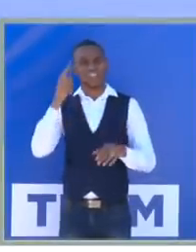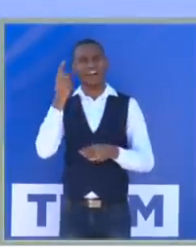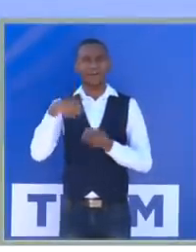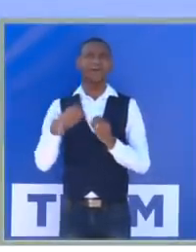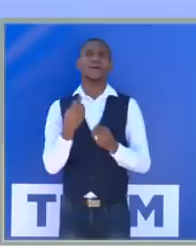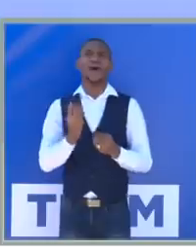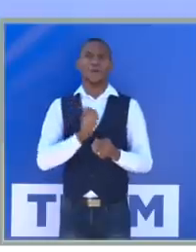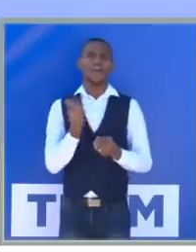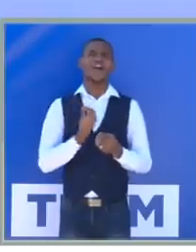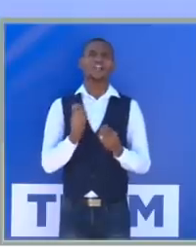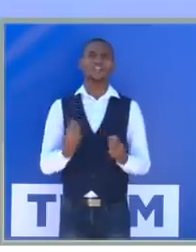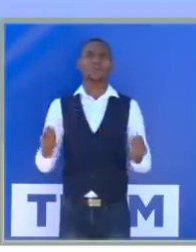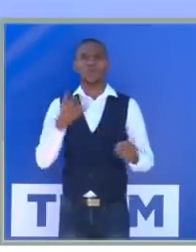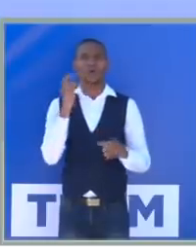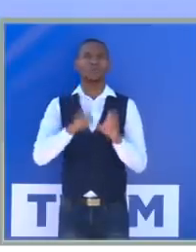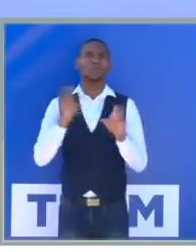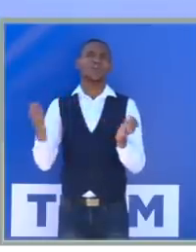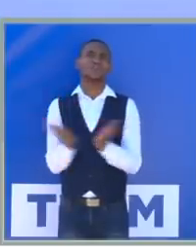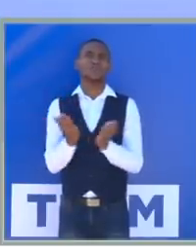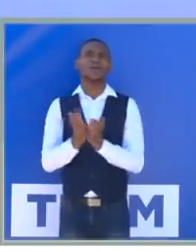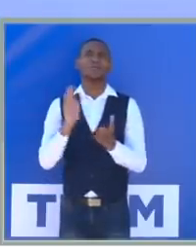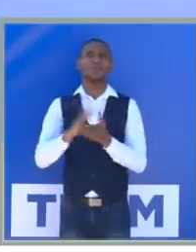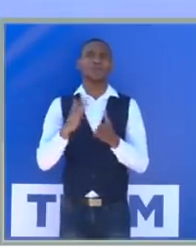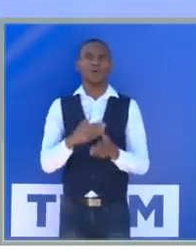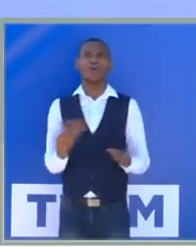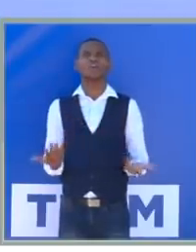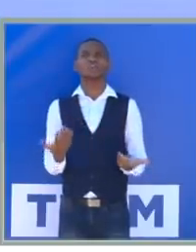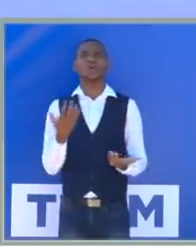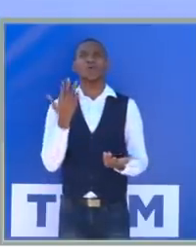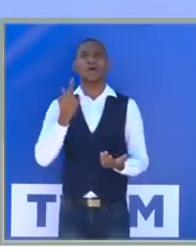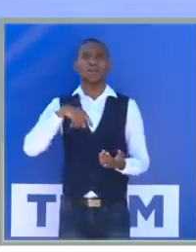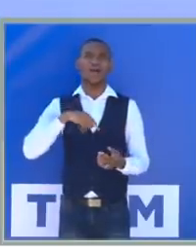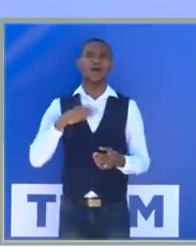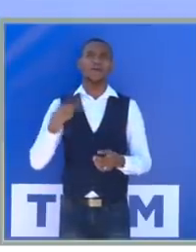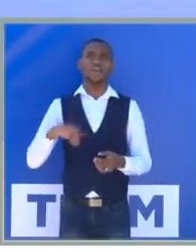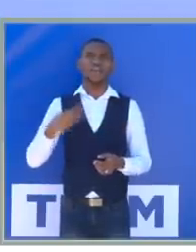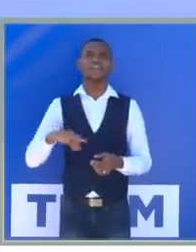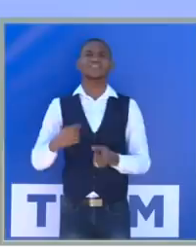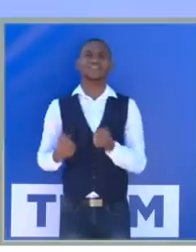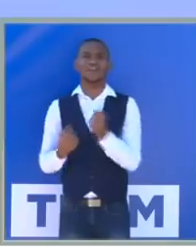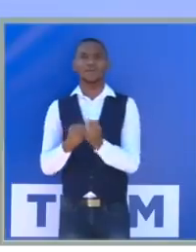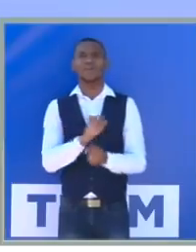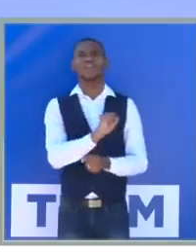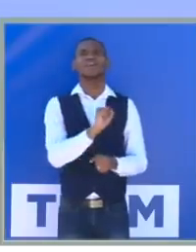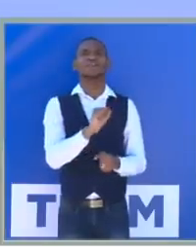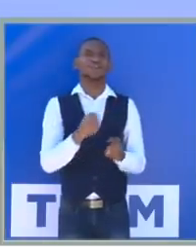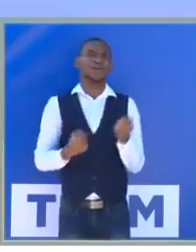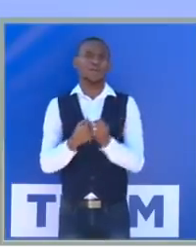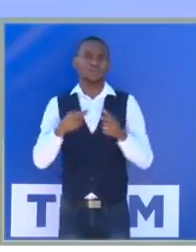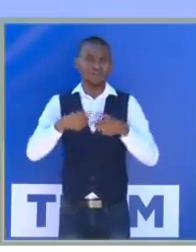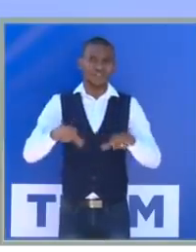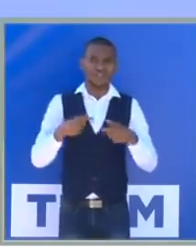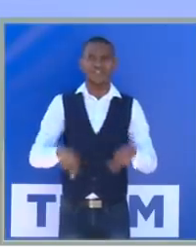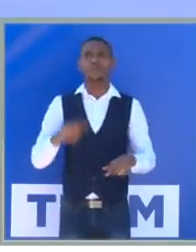people who are dropping out of school because they simply, when our girls can't even afford sanitary towels,